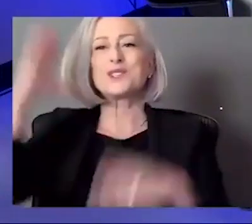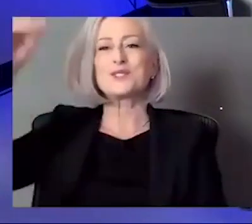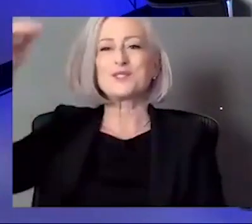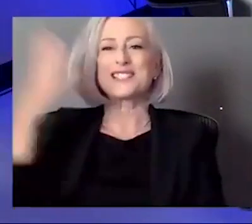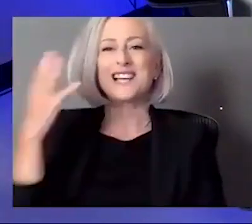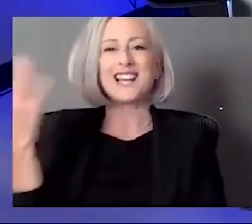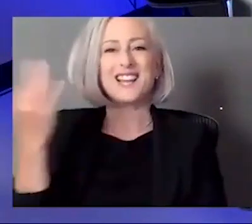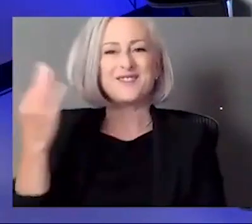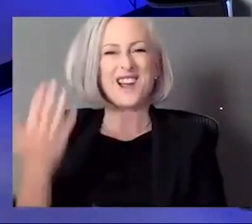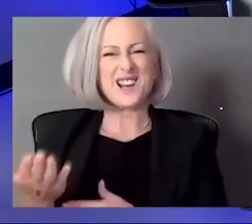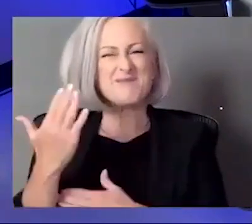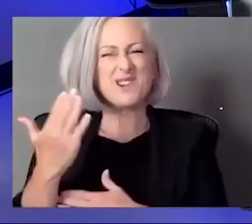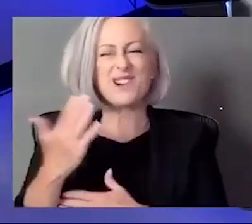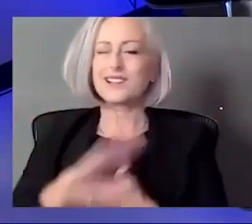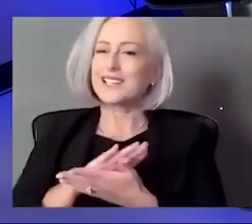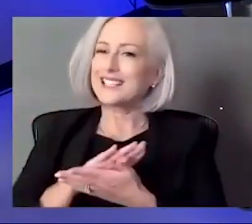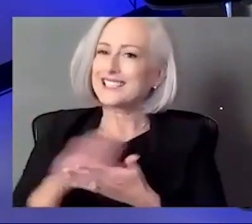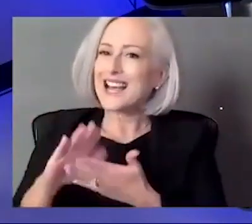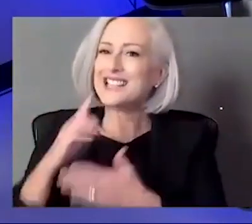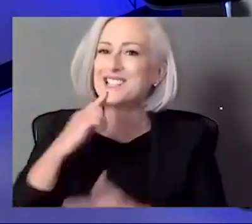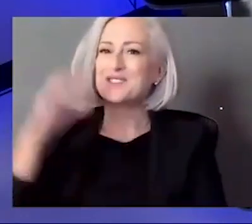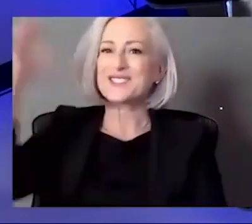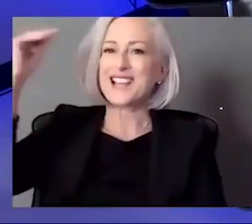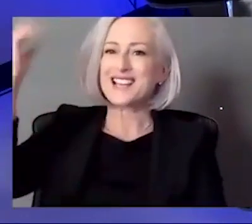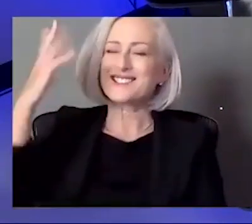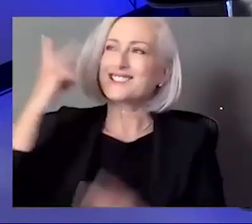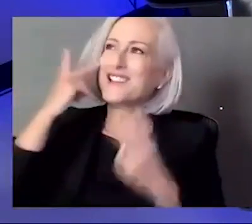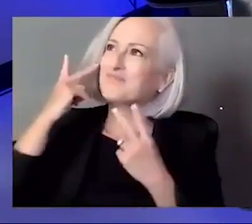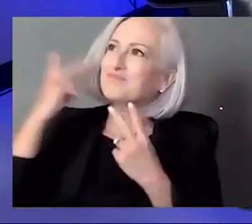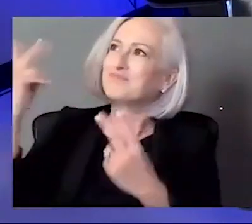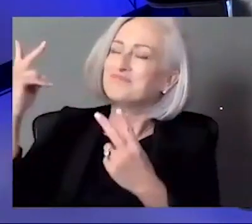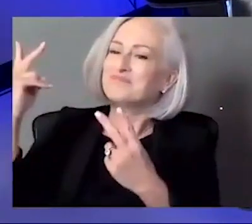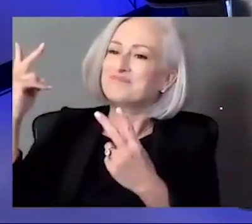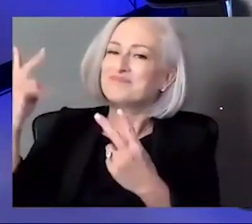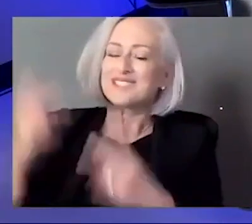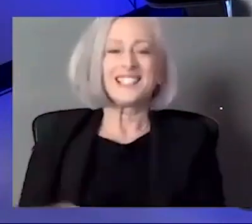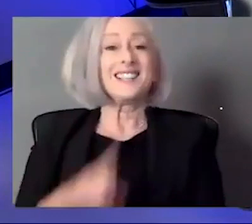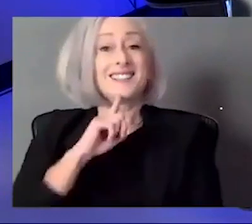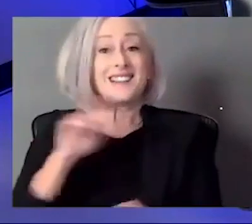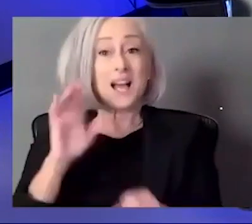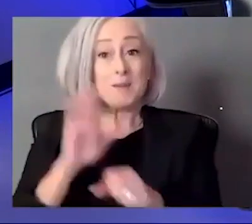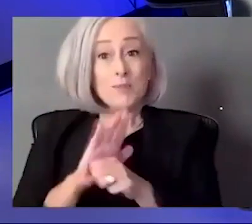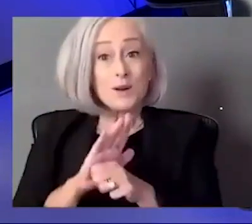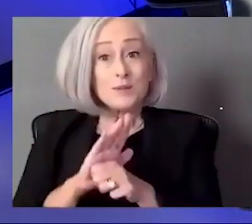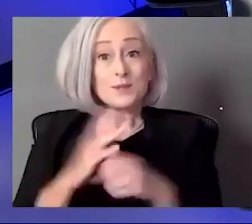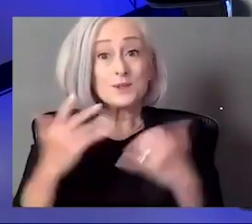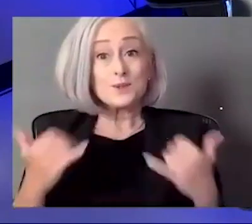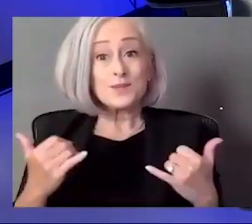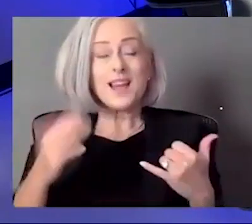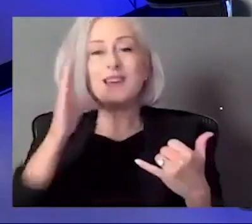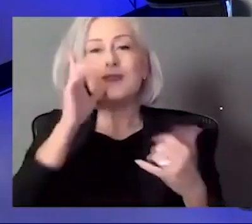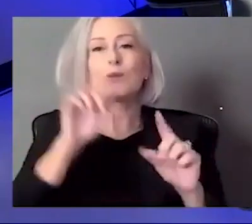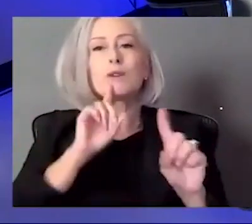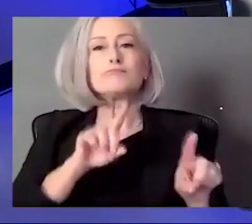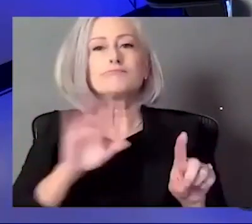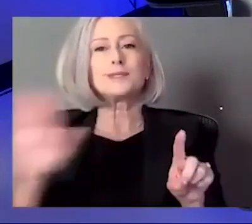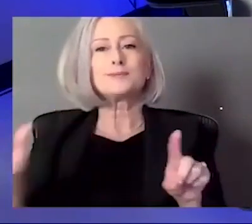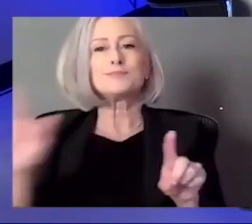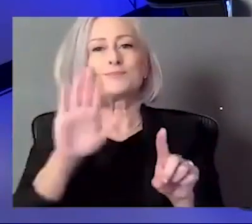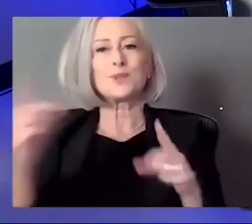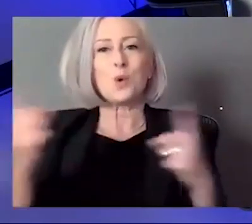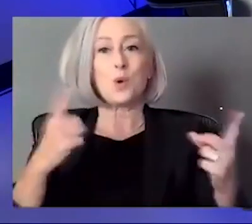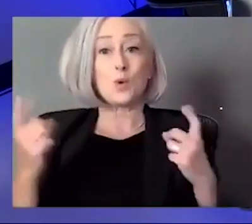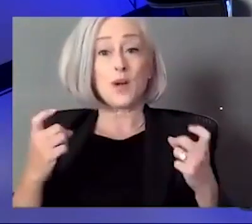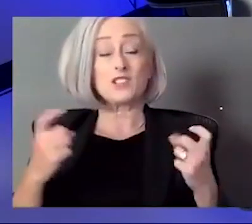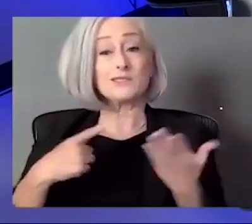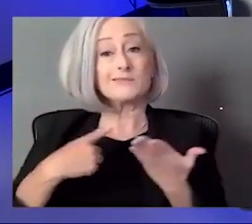out. Today is Follow-Up Friday, and as promised, we will answer your questions from the week and talk about what's next